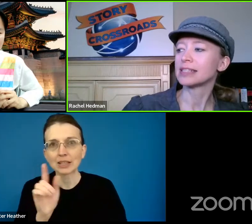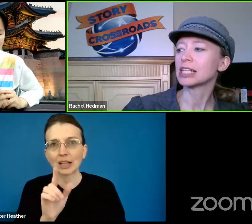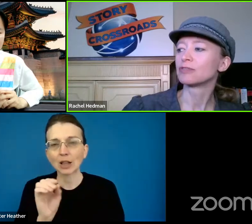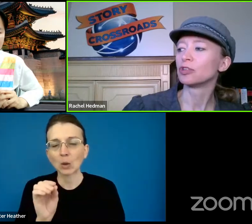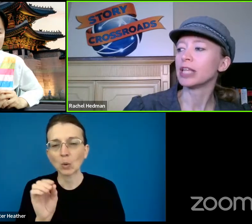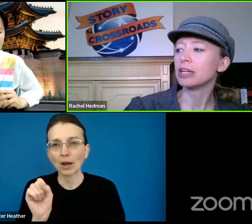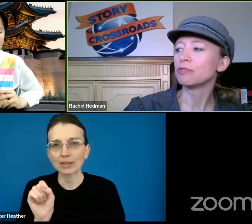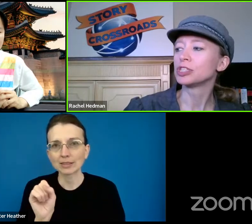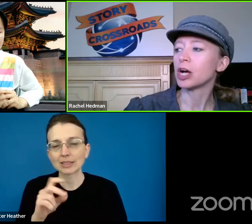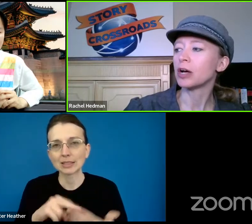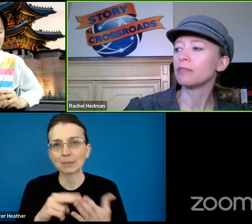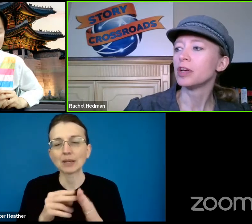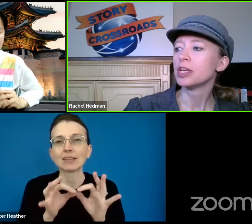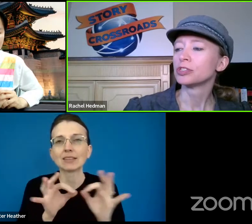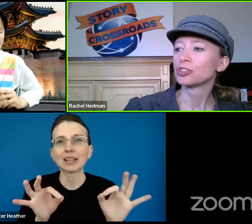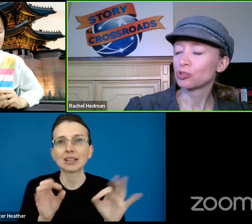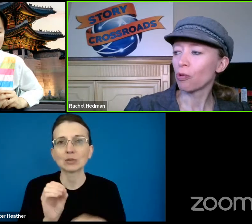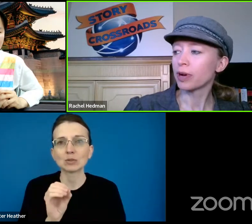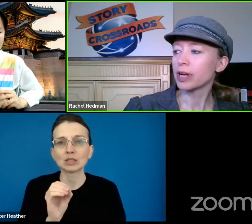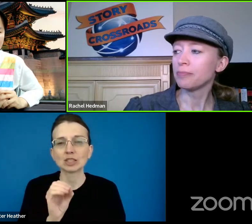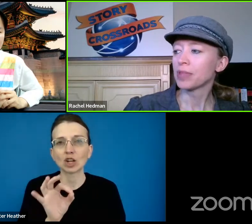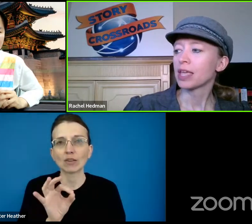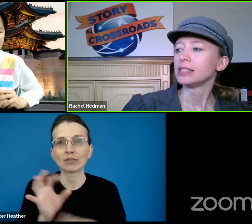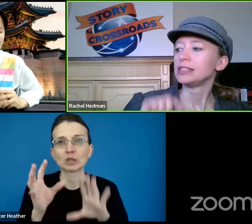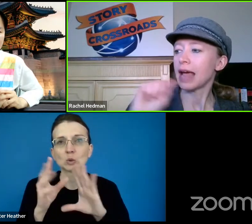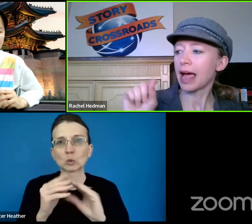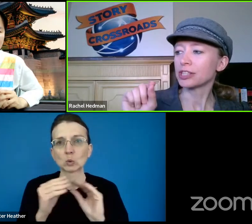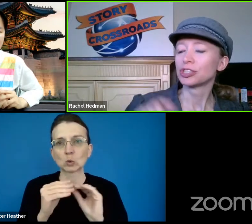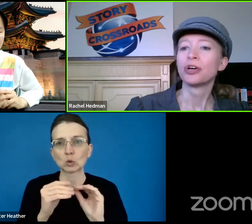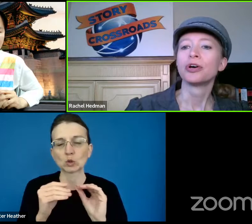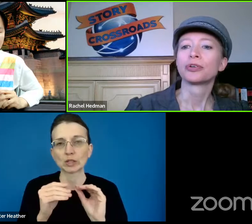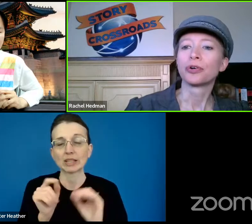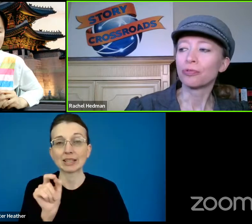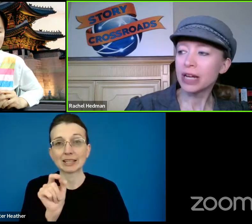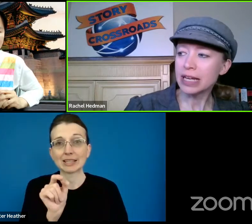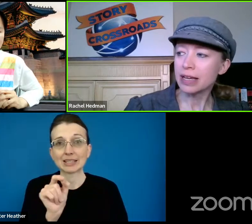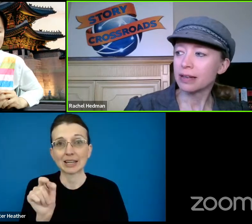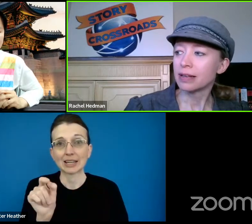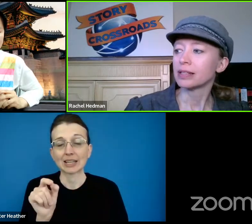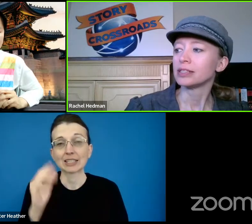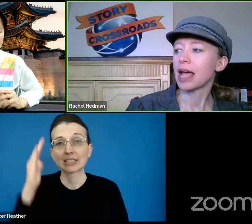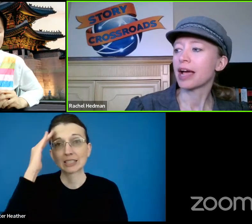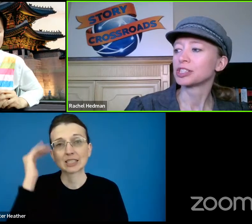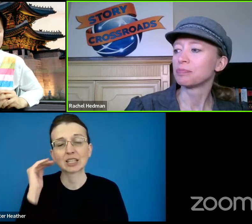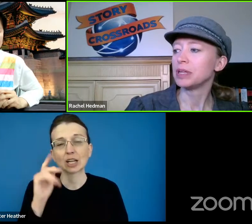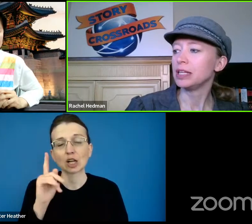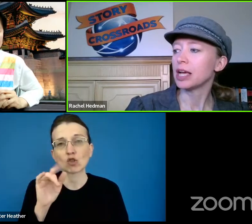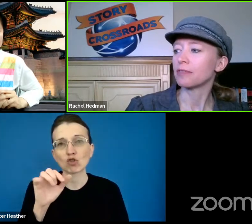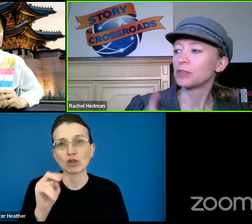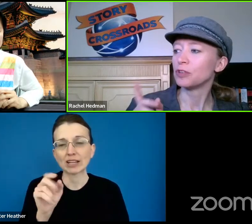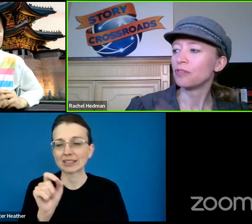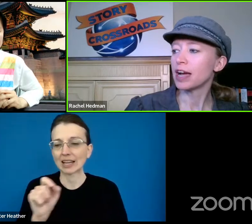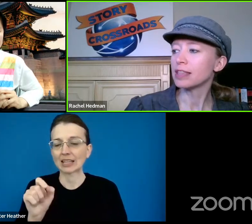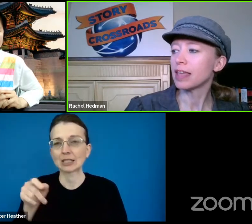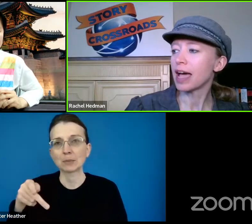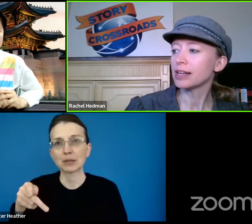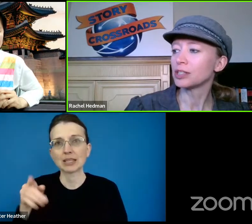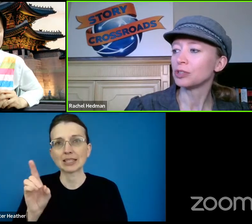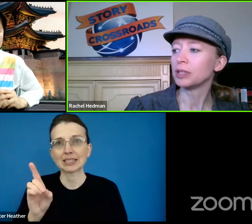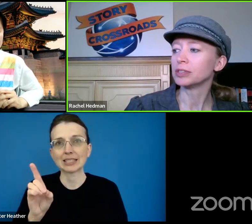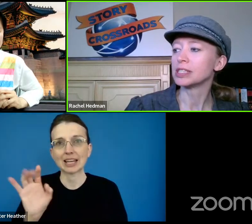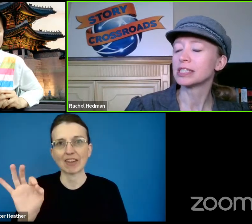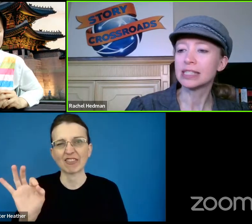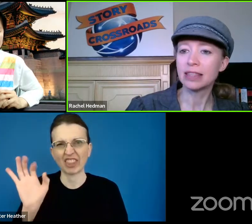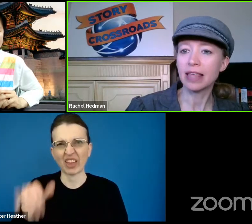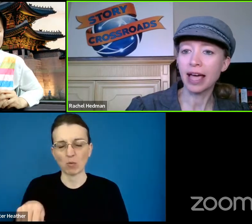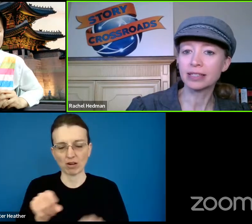tinyurl.com/LOS, that stands for Language of Story dash Korean dash PDF. So if you find that,